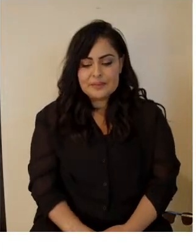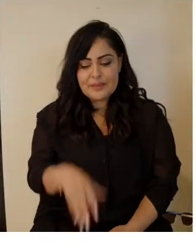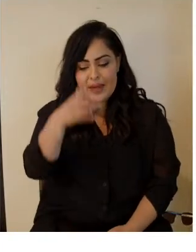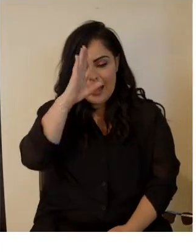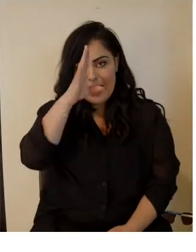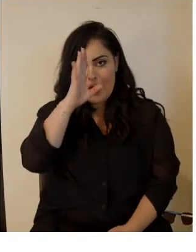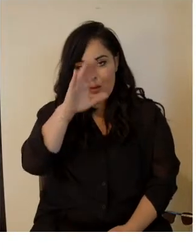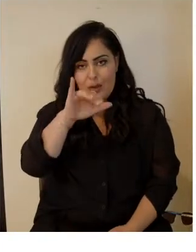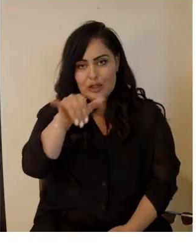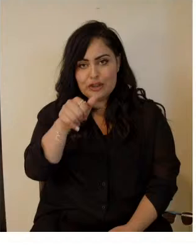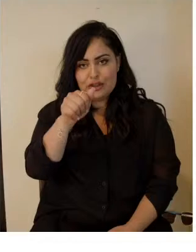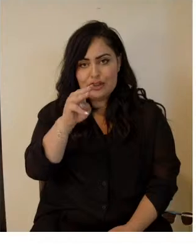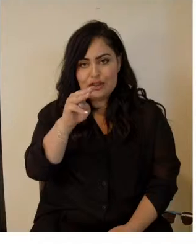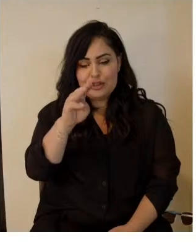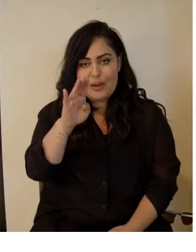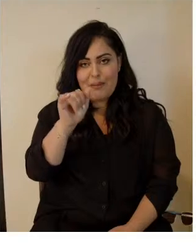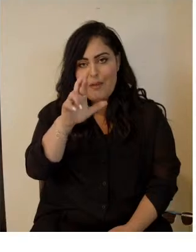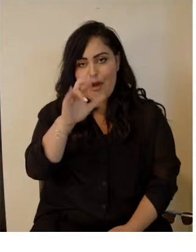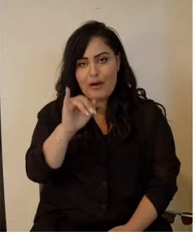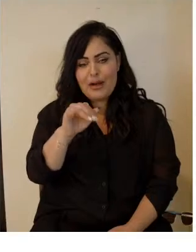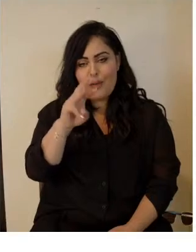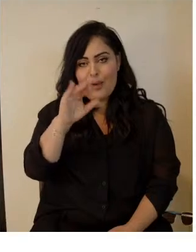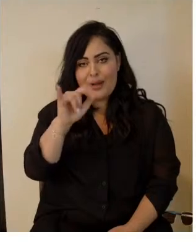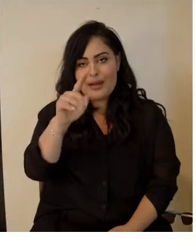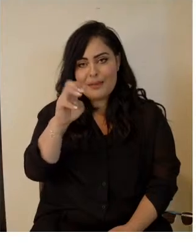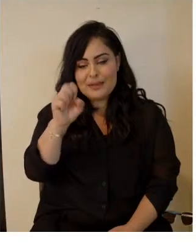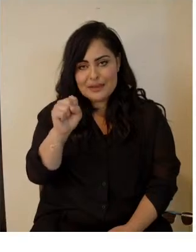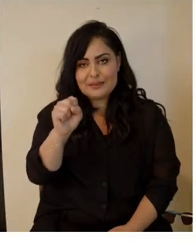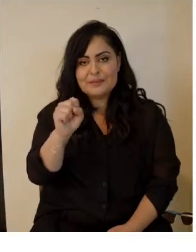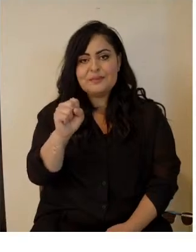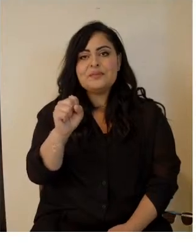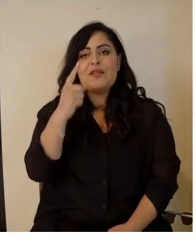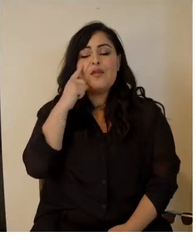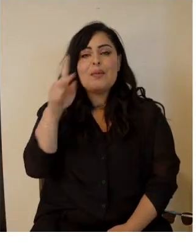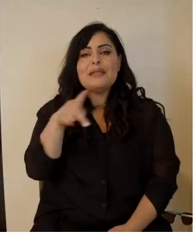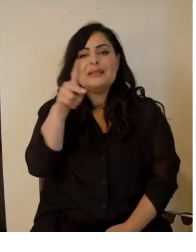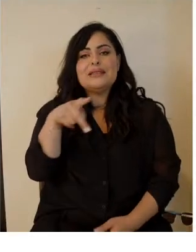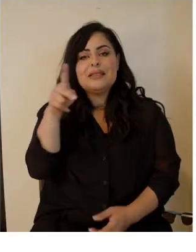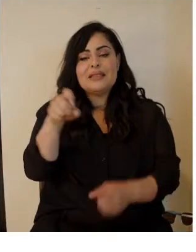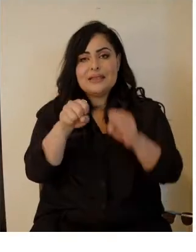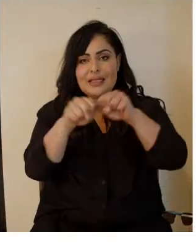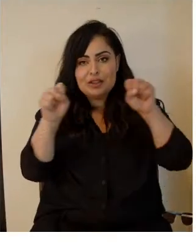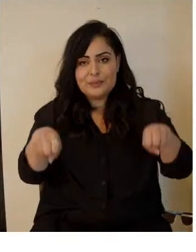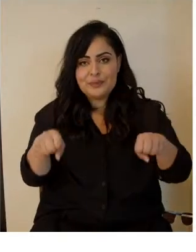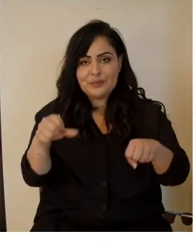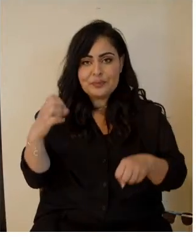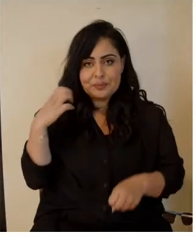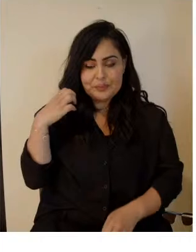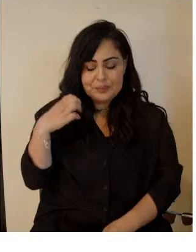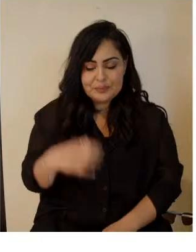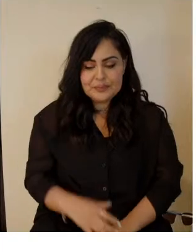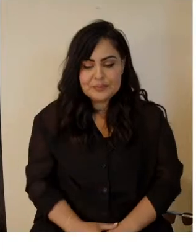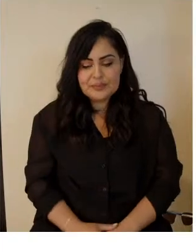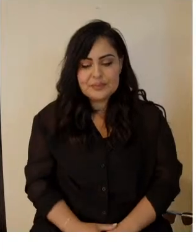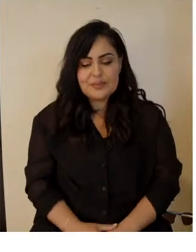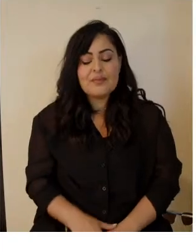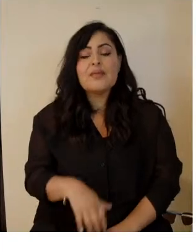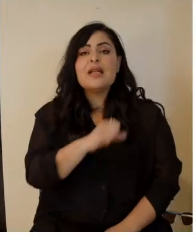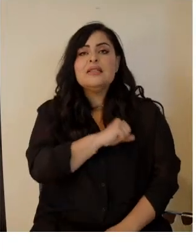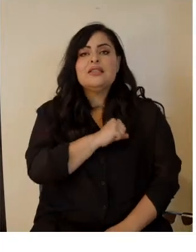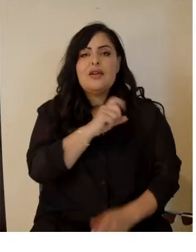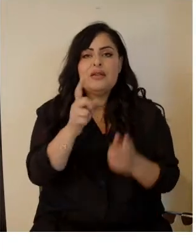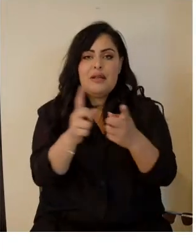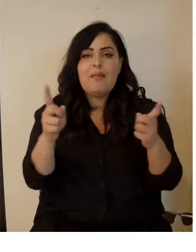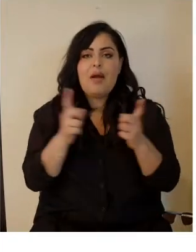Hello, I'm Jabari Williams, Captain of Altadena Sheriff Station. So just a little information I want to give. The Sheriff's Department,